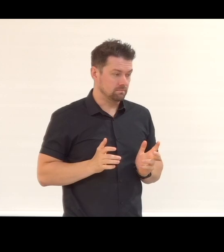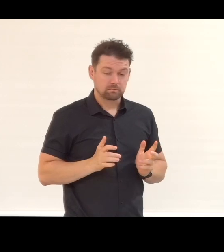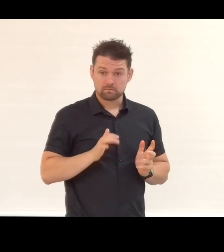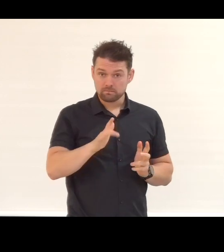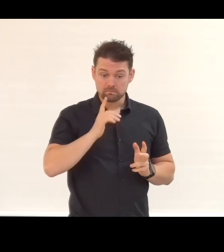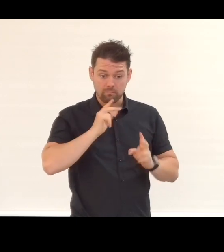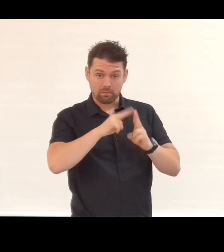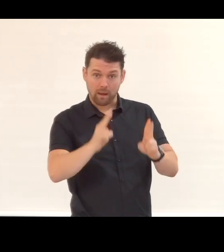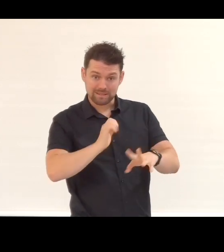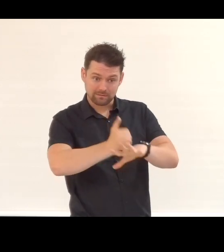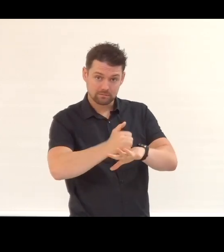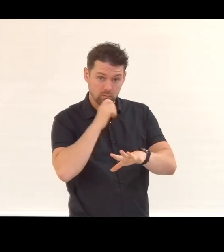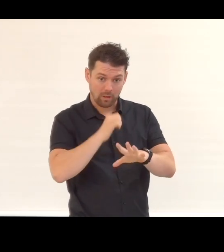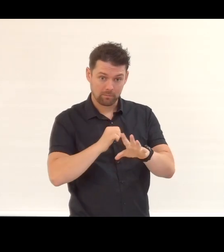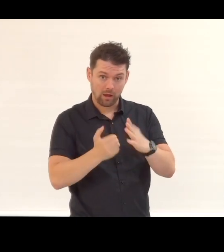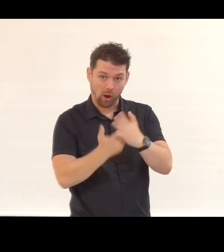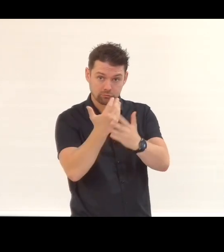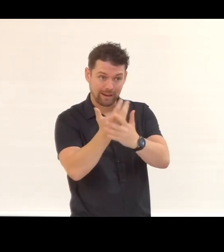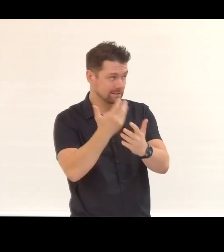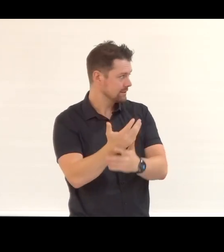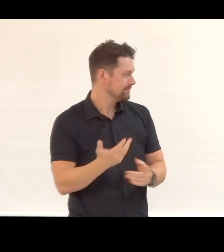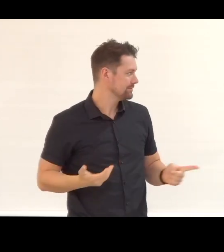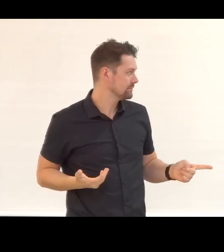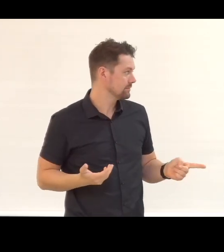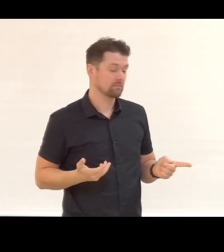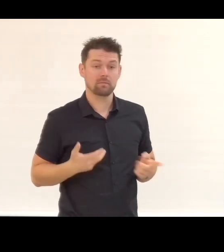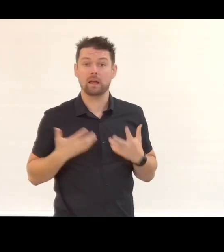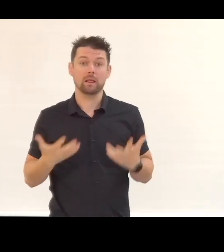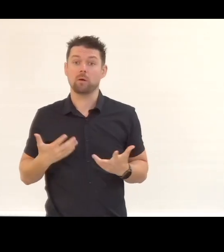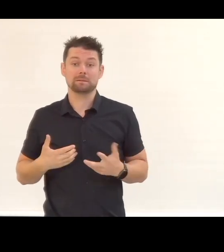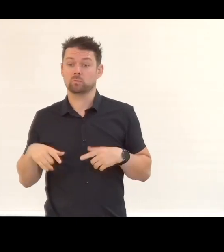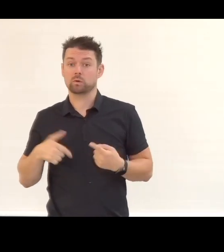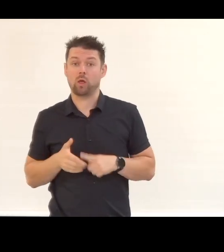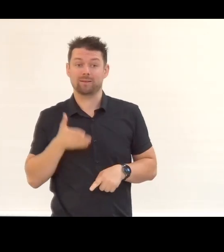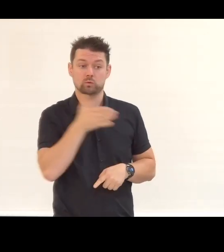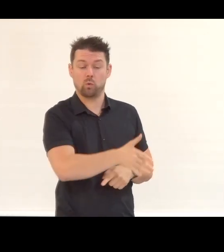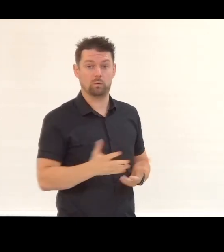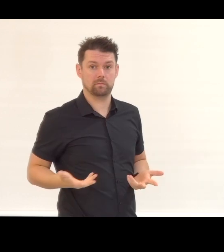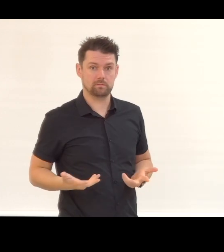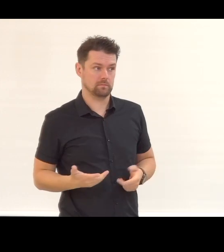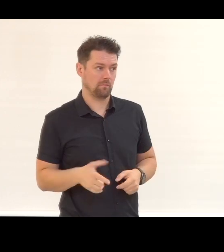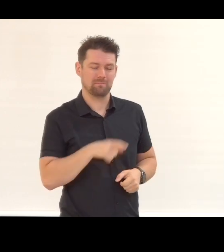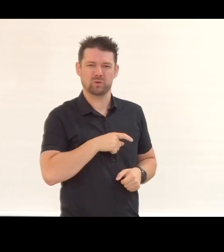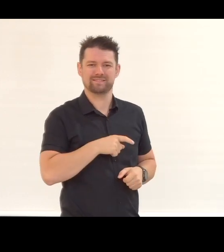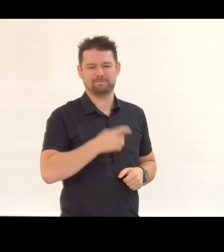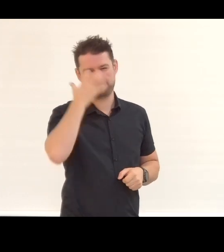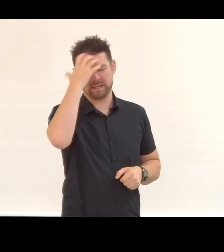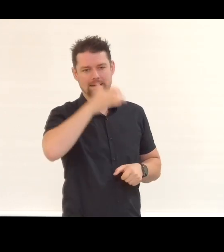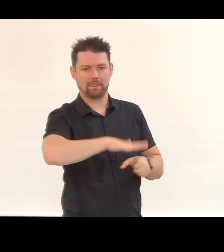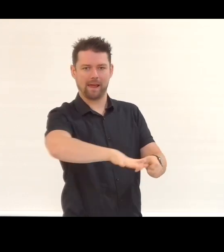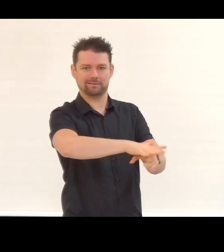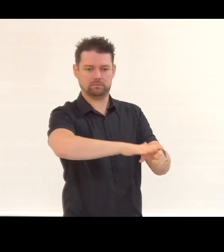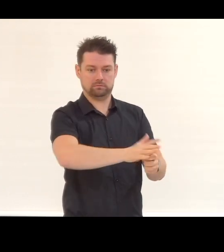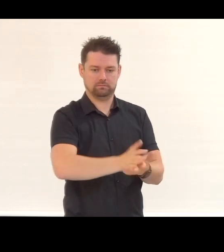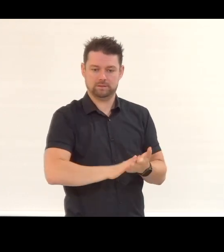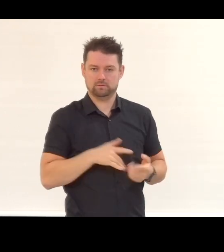HAB? At this moment, actually, we're not allowed to go to the HAB anymore. So, because it's state land. So at this moment, nothing is